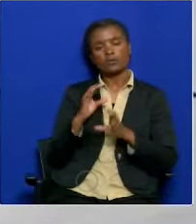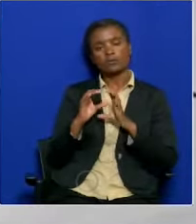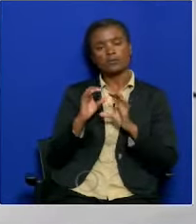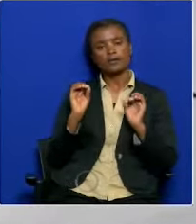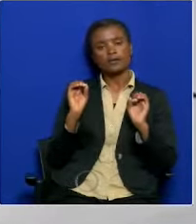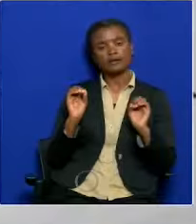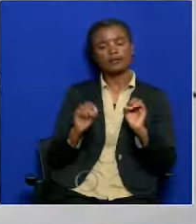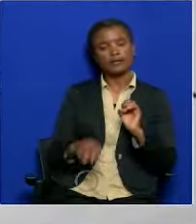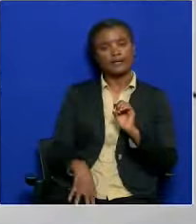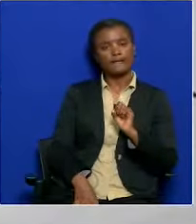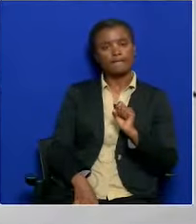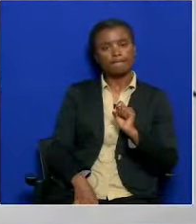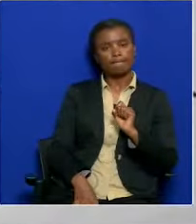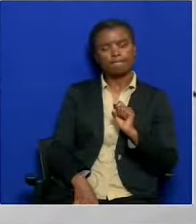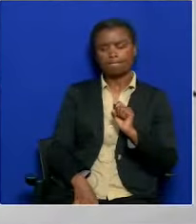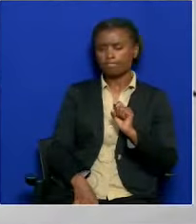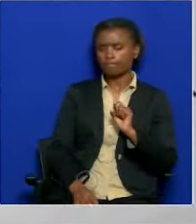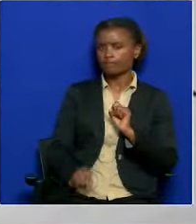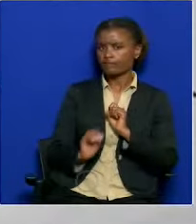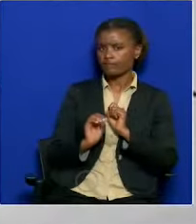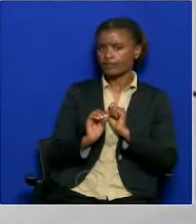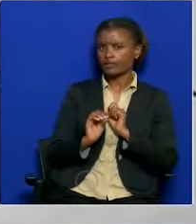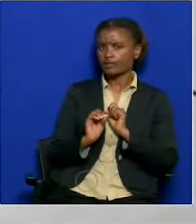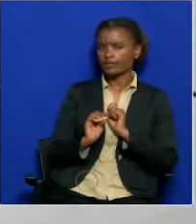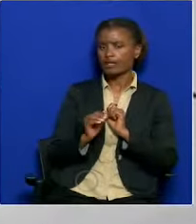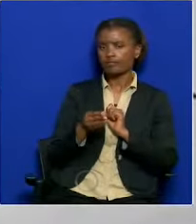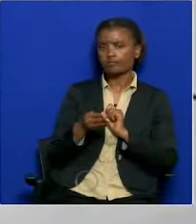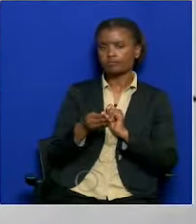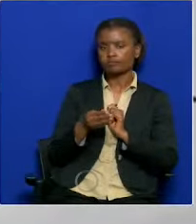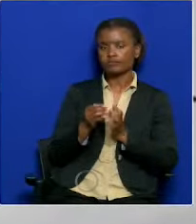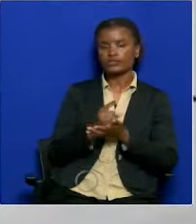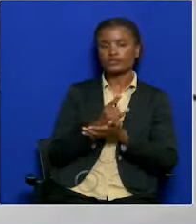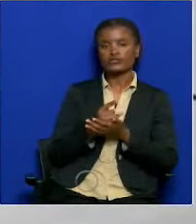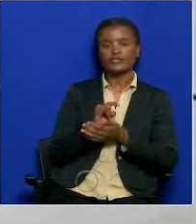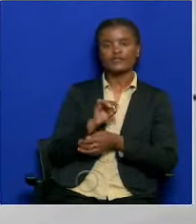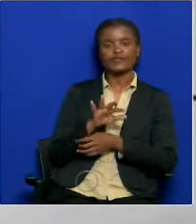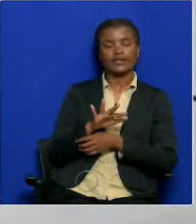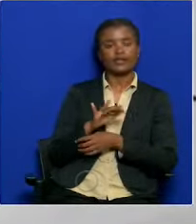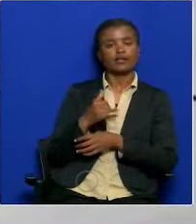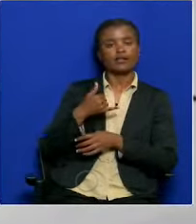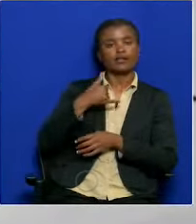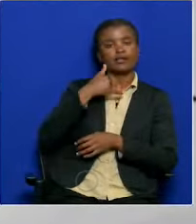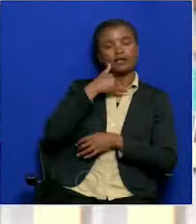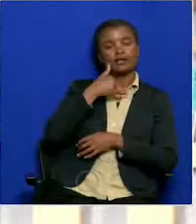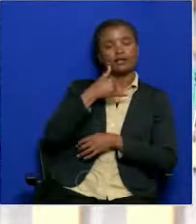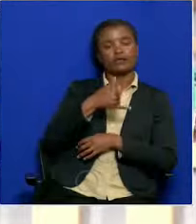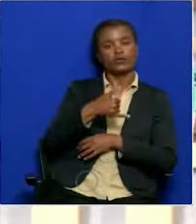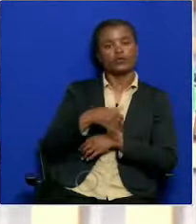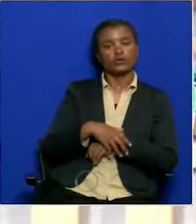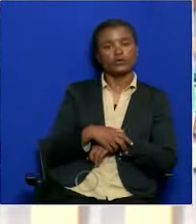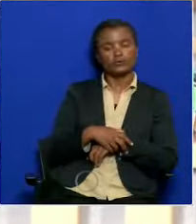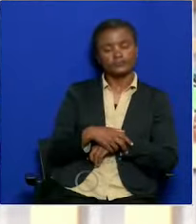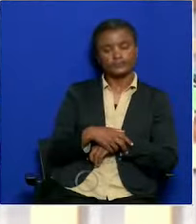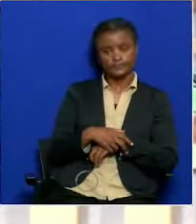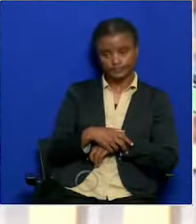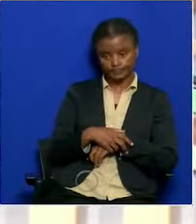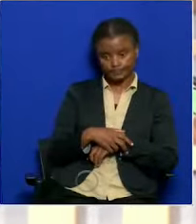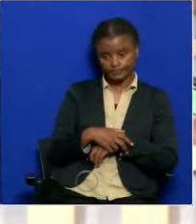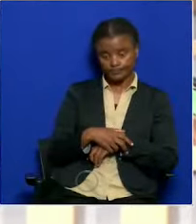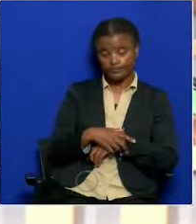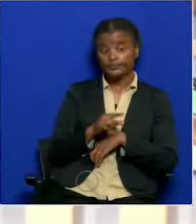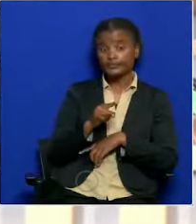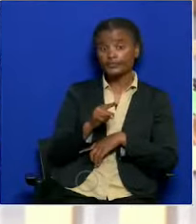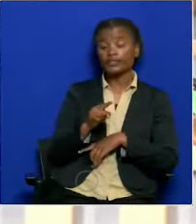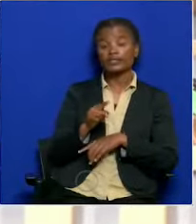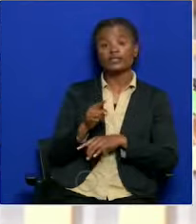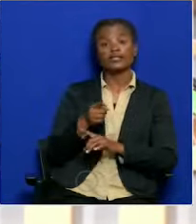There is the chat 5, it is a phone call. So you reprimanded him after you said too bad?